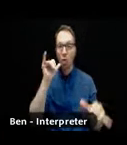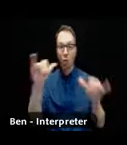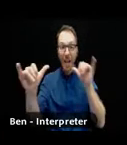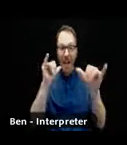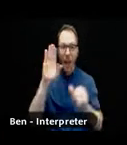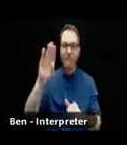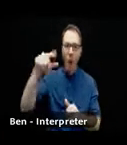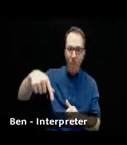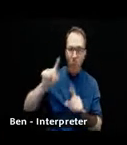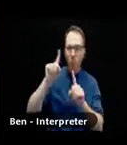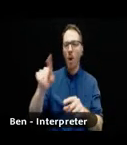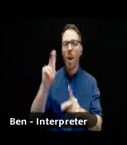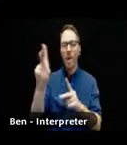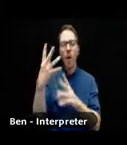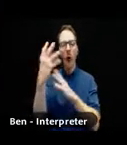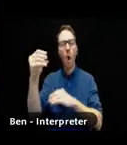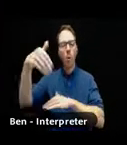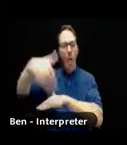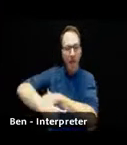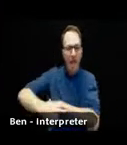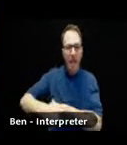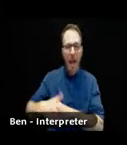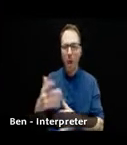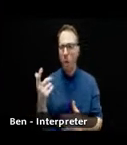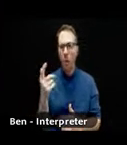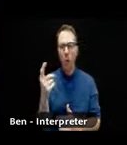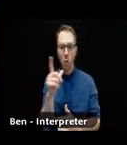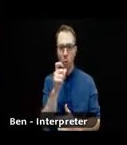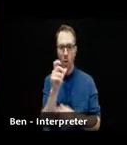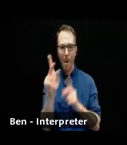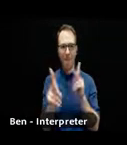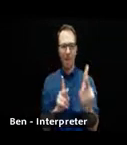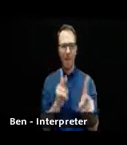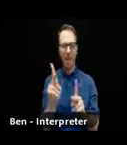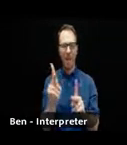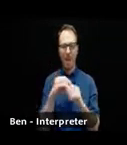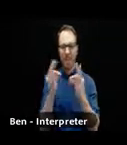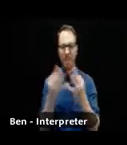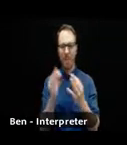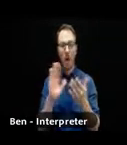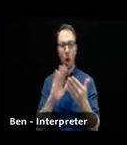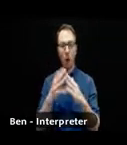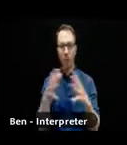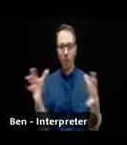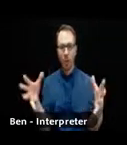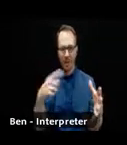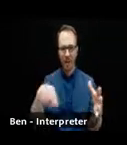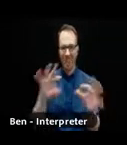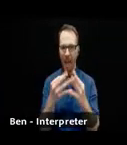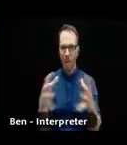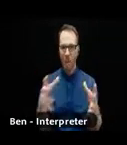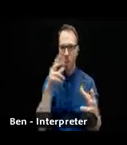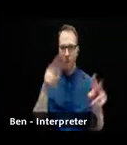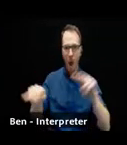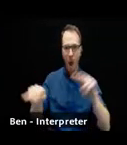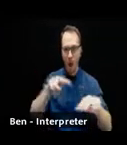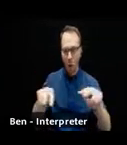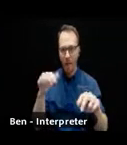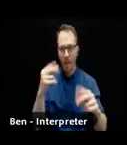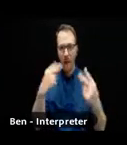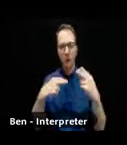somebody stayed out too late at night. Like who are the people in the family and community that become the monitors? That's really what a